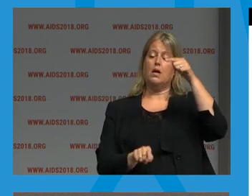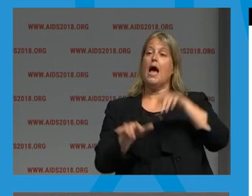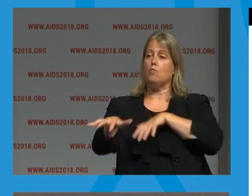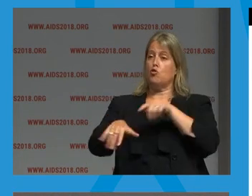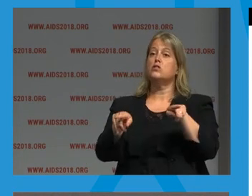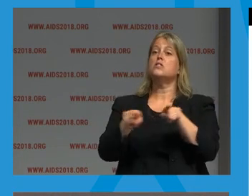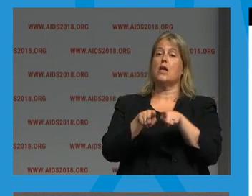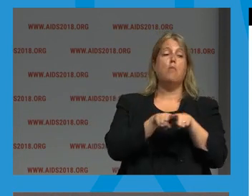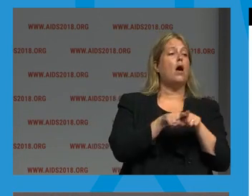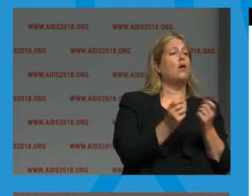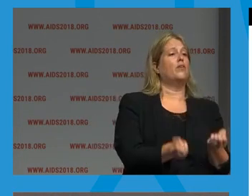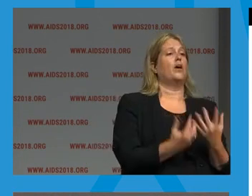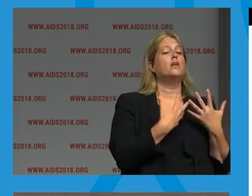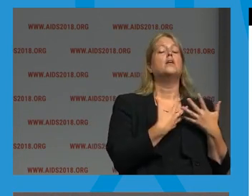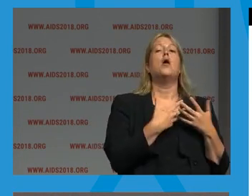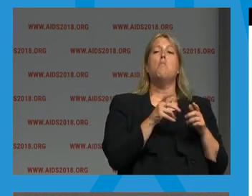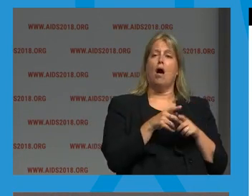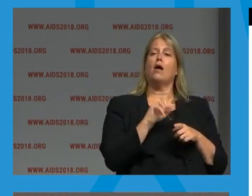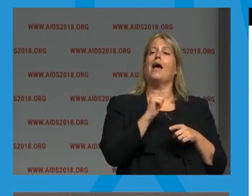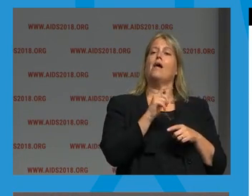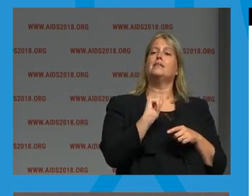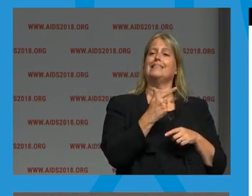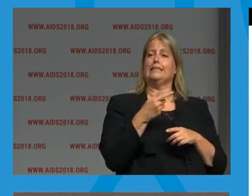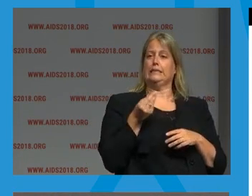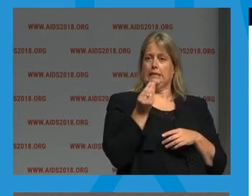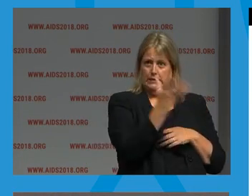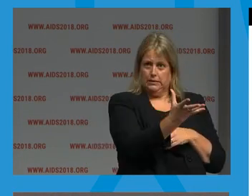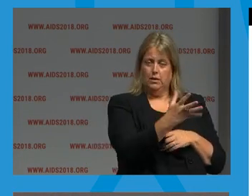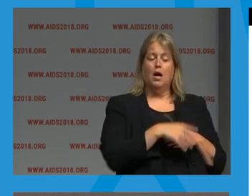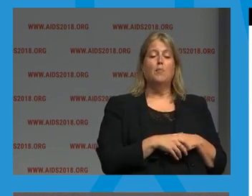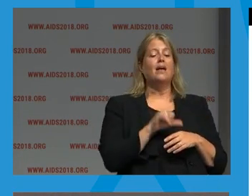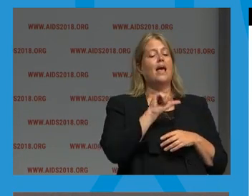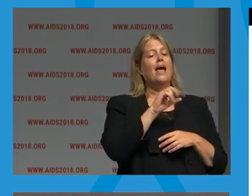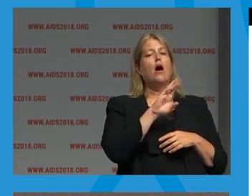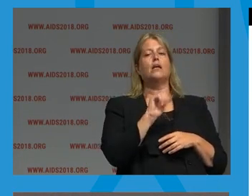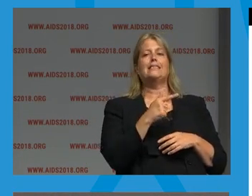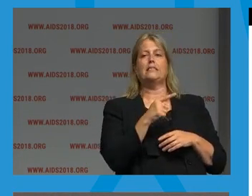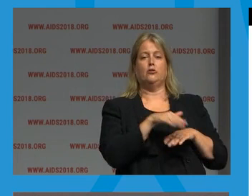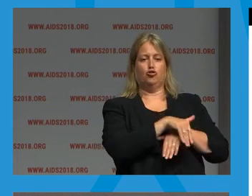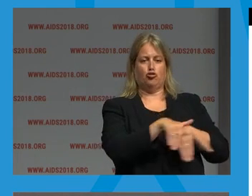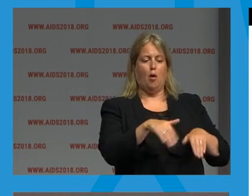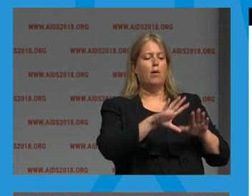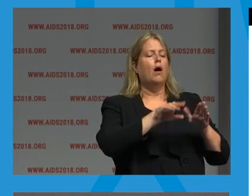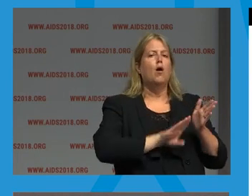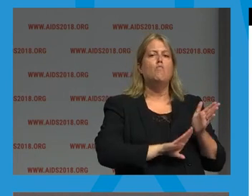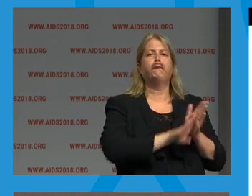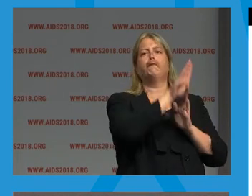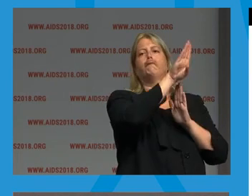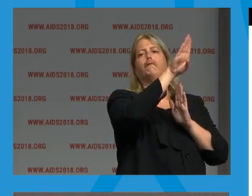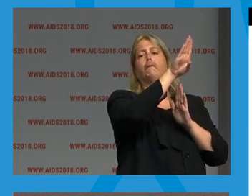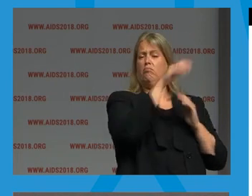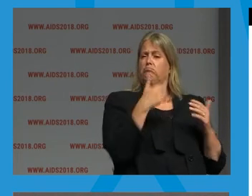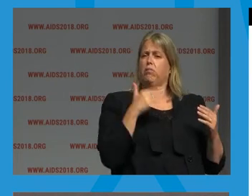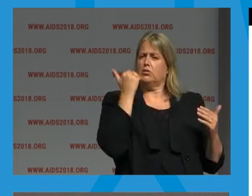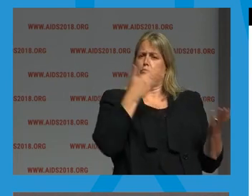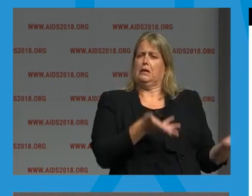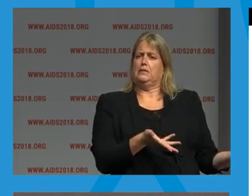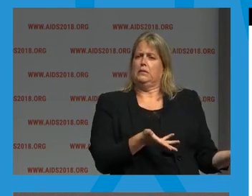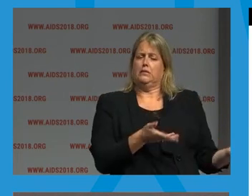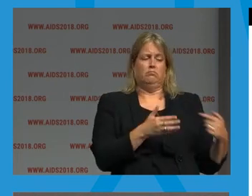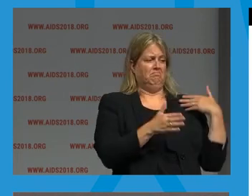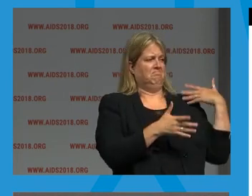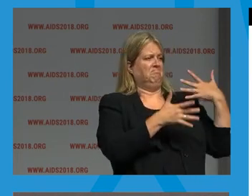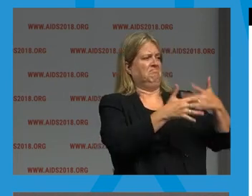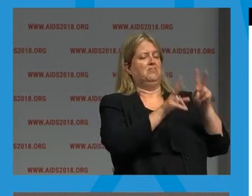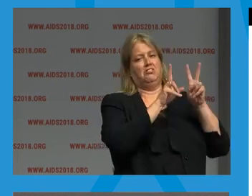infected but treated with ART, and then the ART stopped, they all rebounded, as you would expect in all the studies,